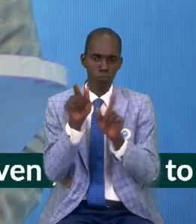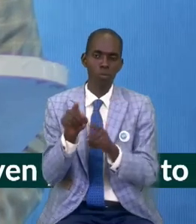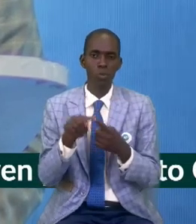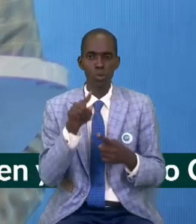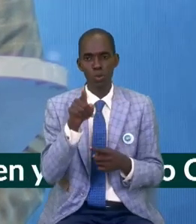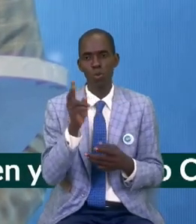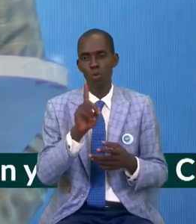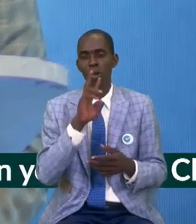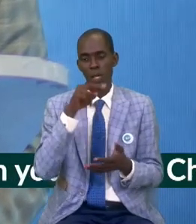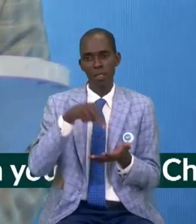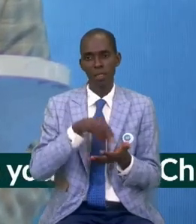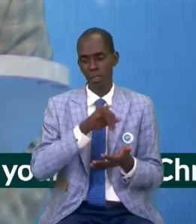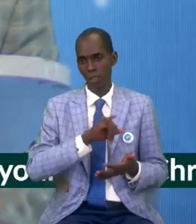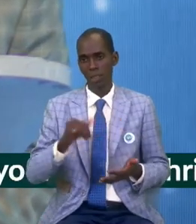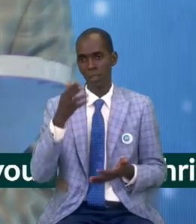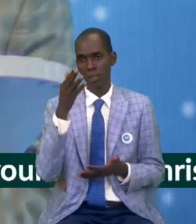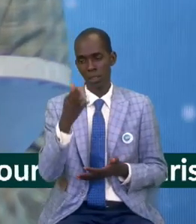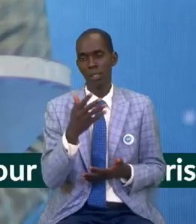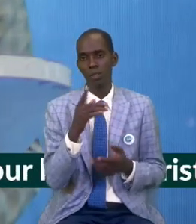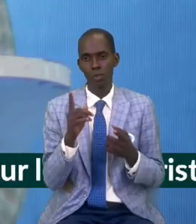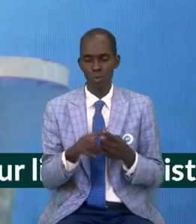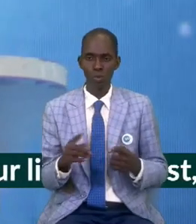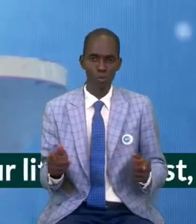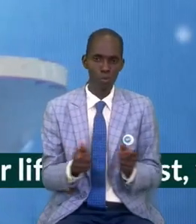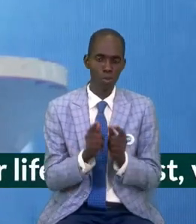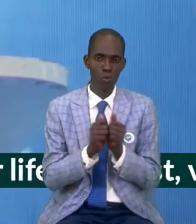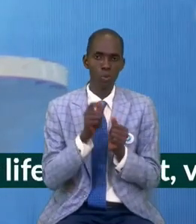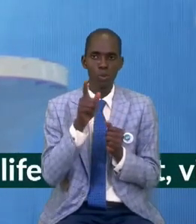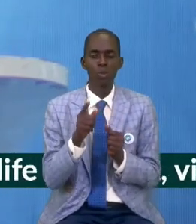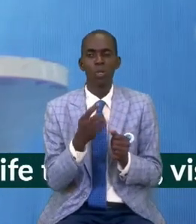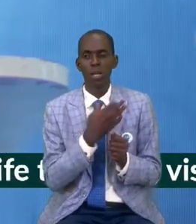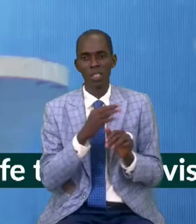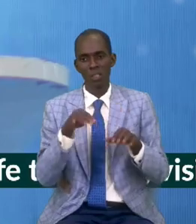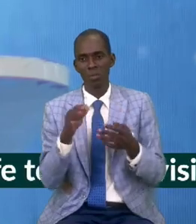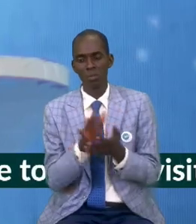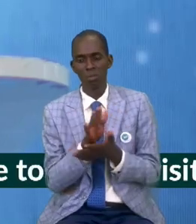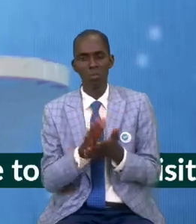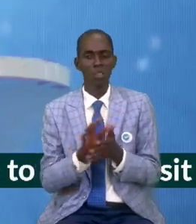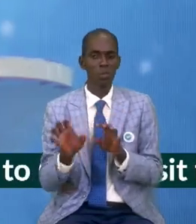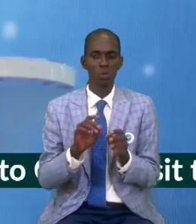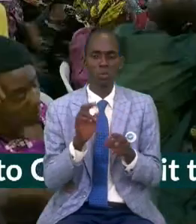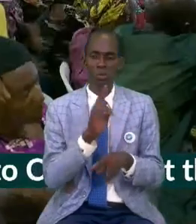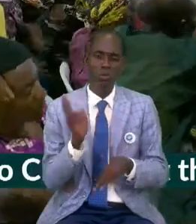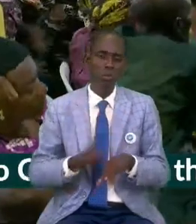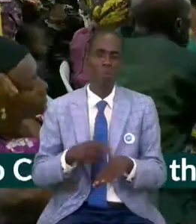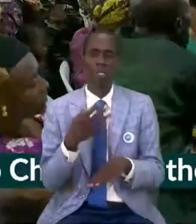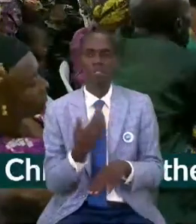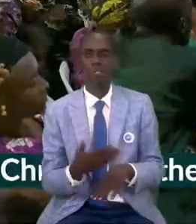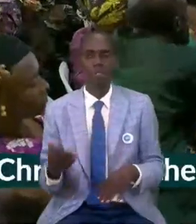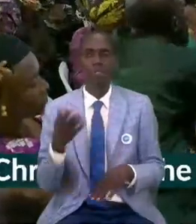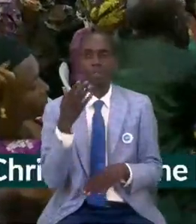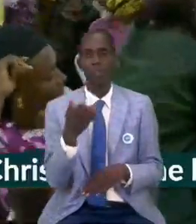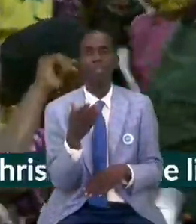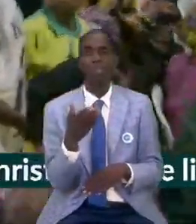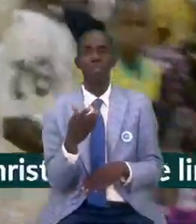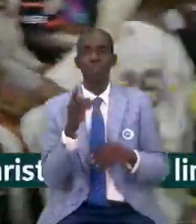and help us with this counseling period. Once again, God bless every one of you. And